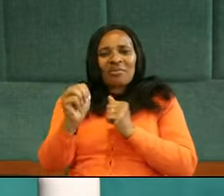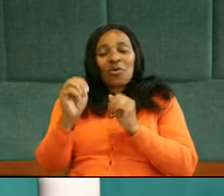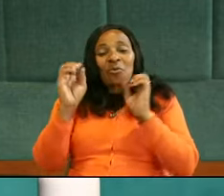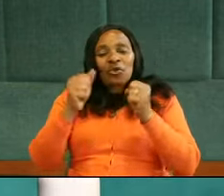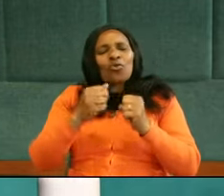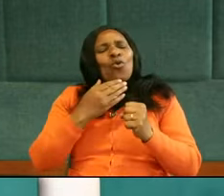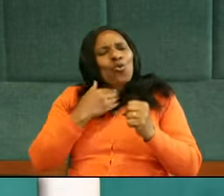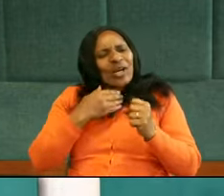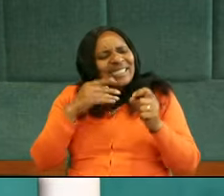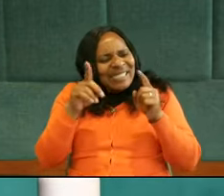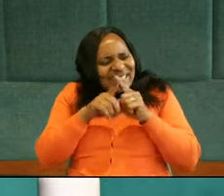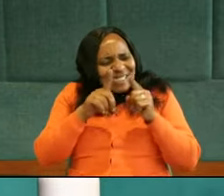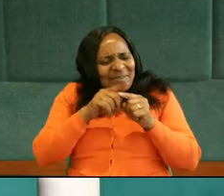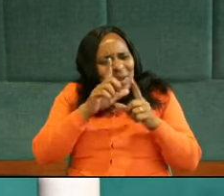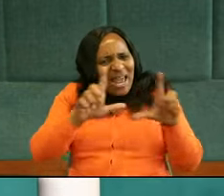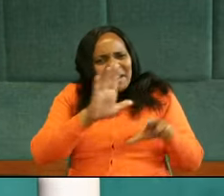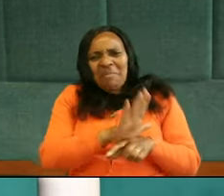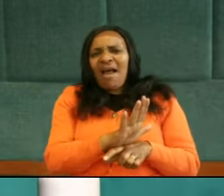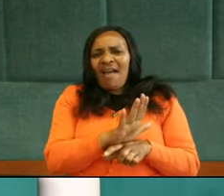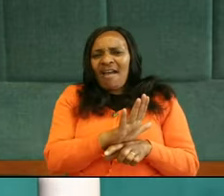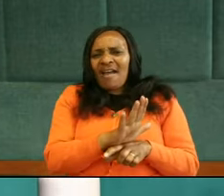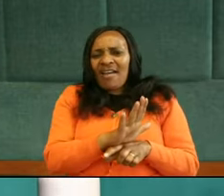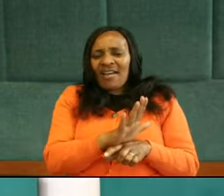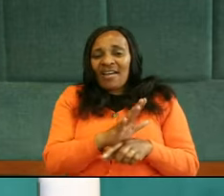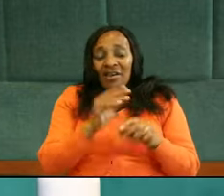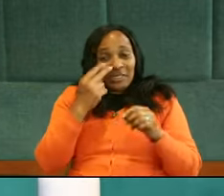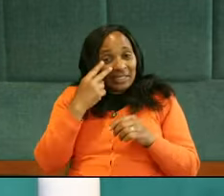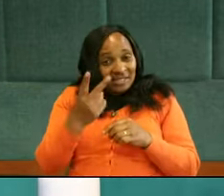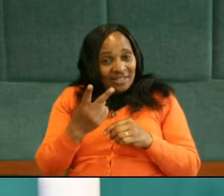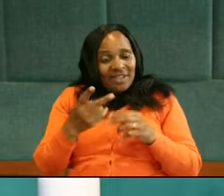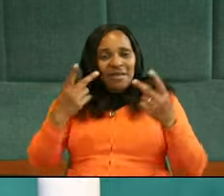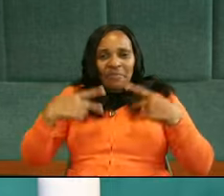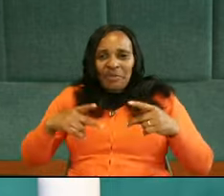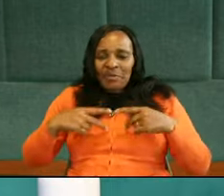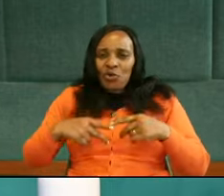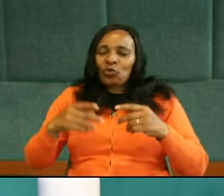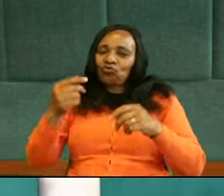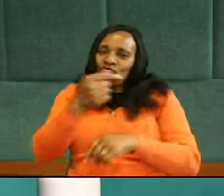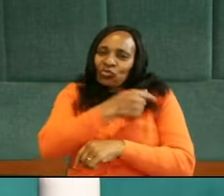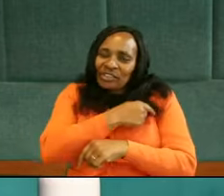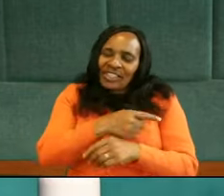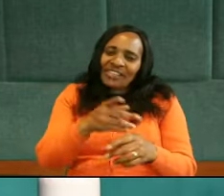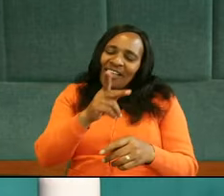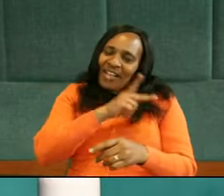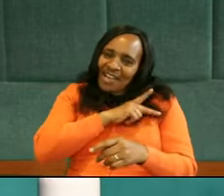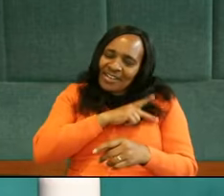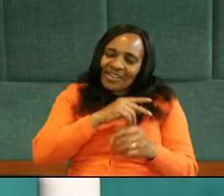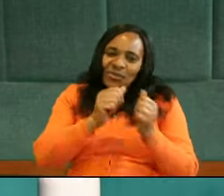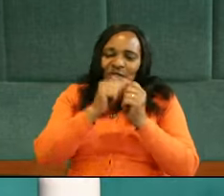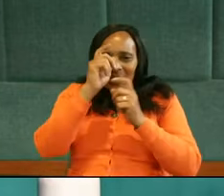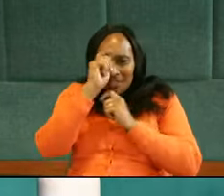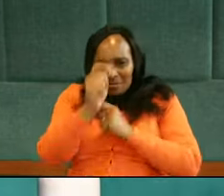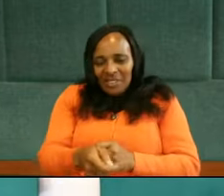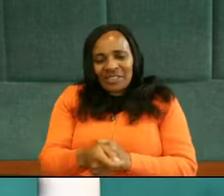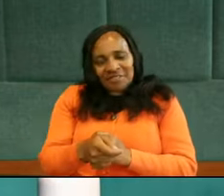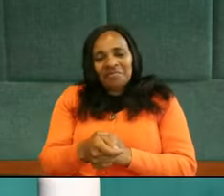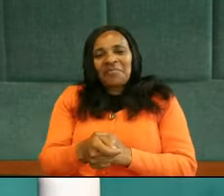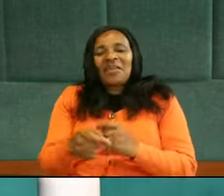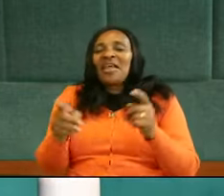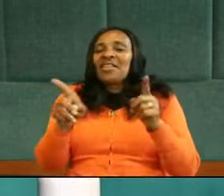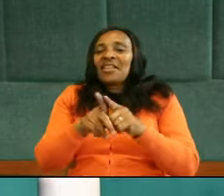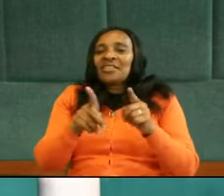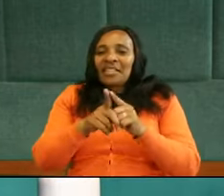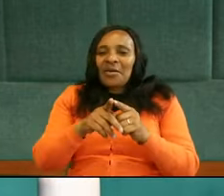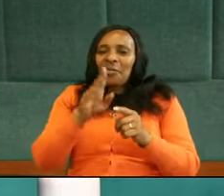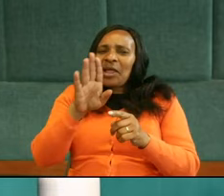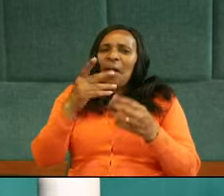also want that for their own land? Exactly. And we can see that his people are being treated kindly and with respect, mm-hmm. and is also there with the